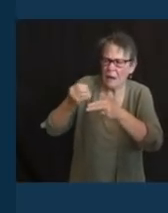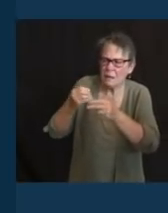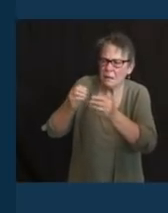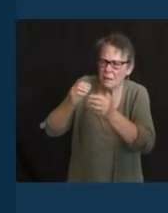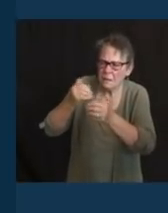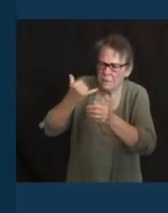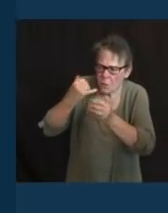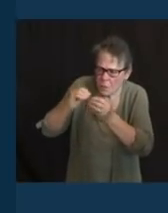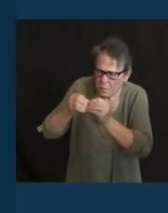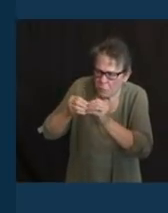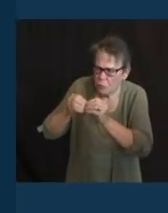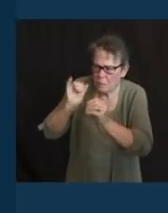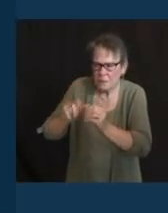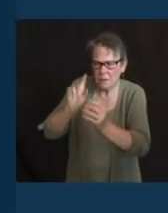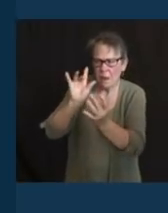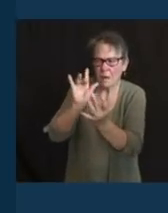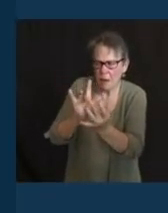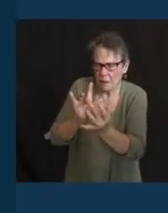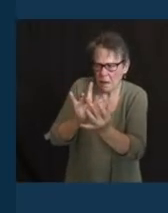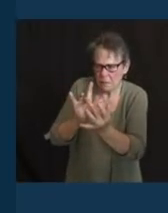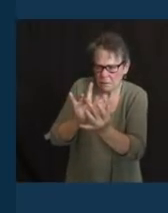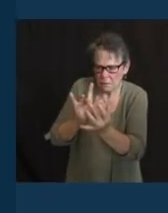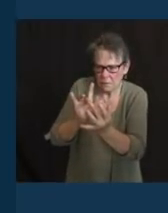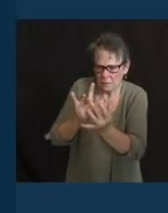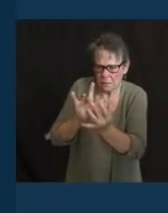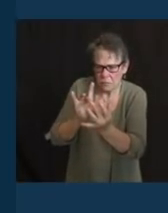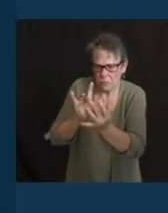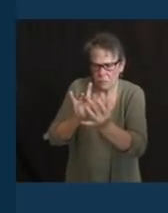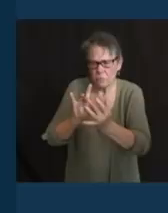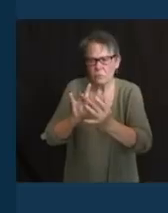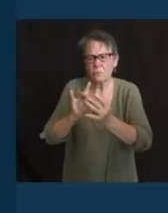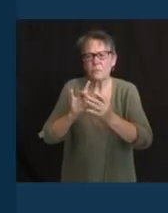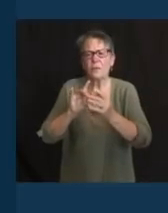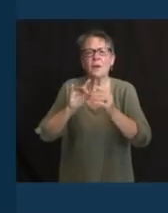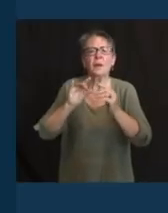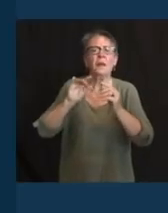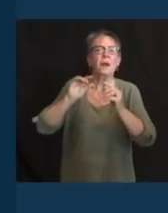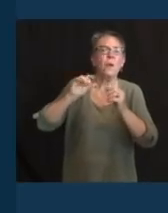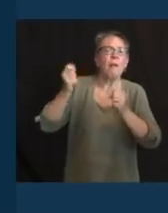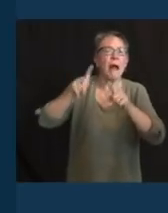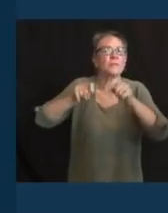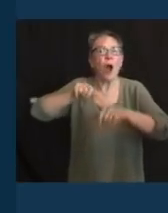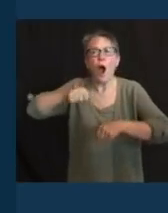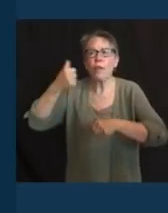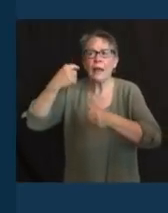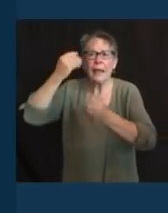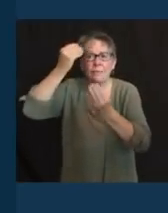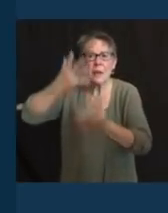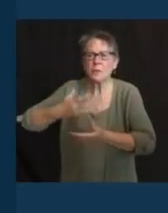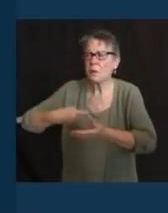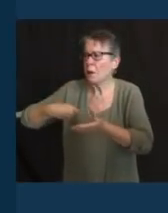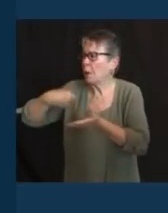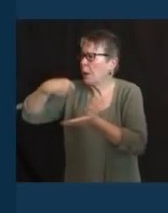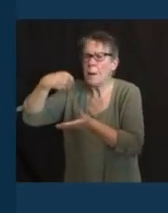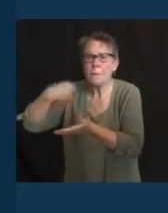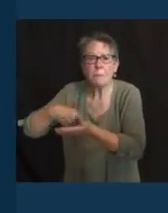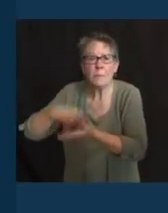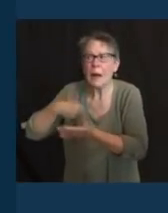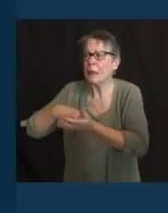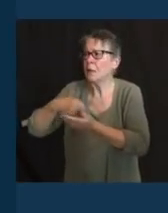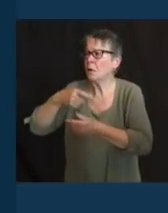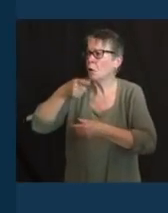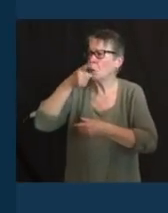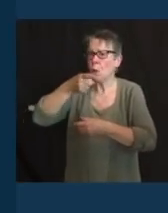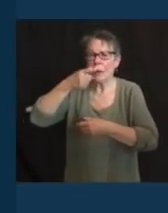immigration status or criminal background history. Our tracers will be properly trained to prevent the leaking of any